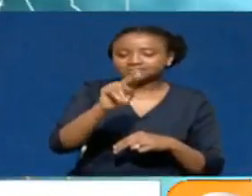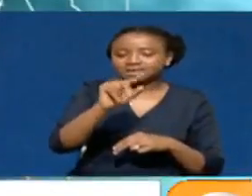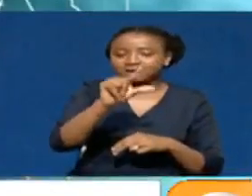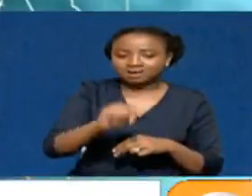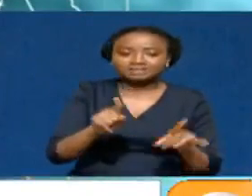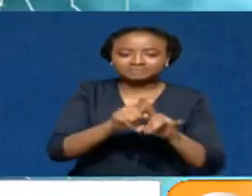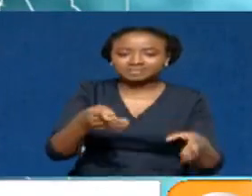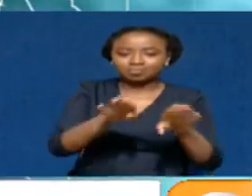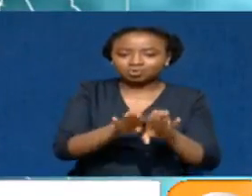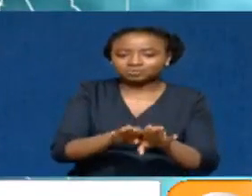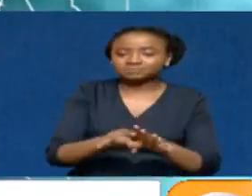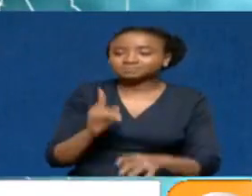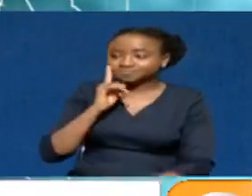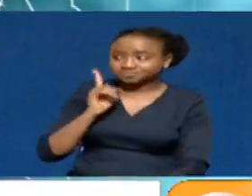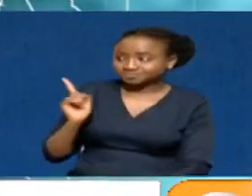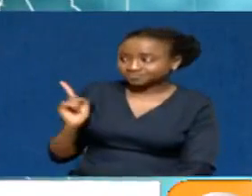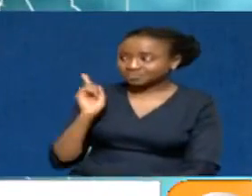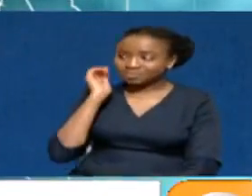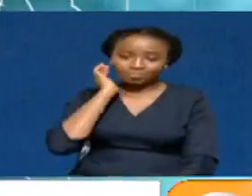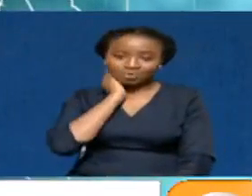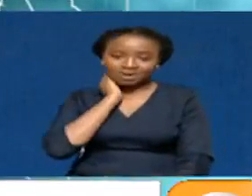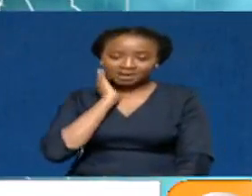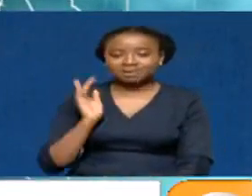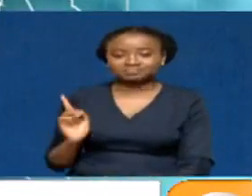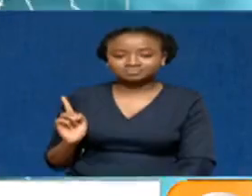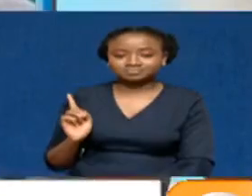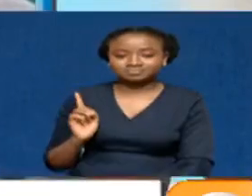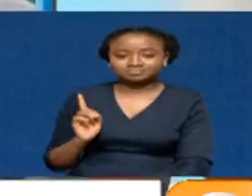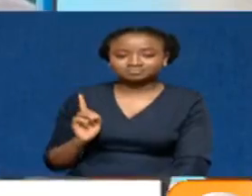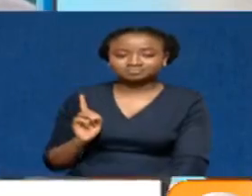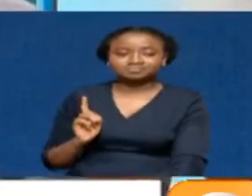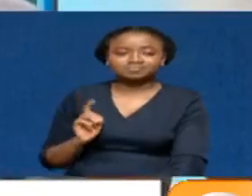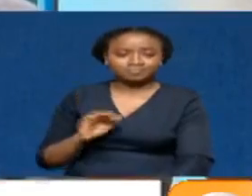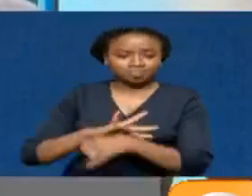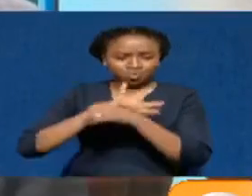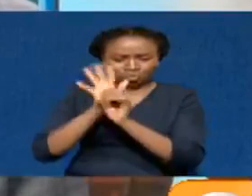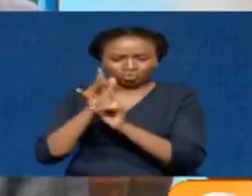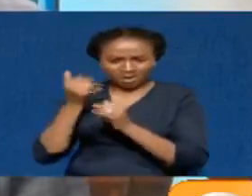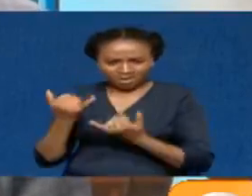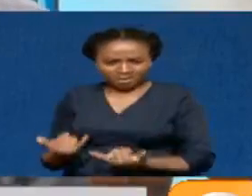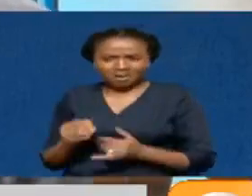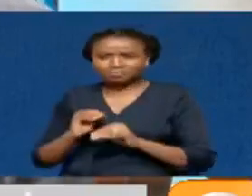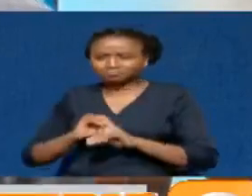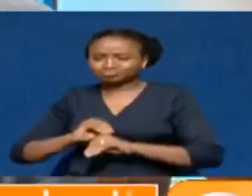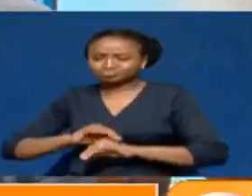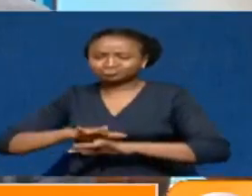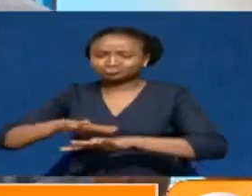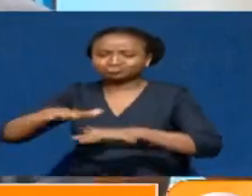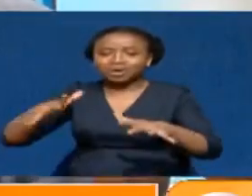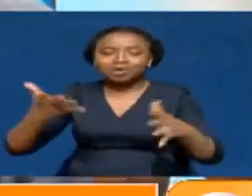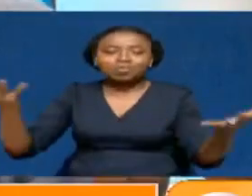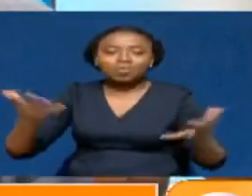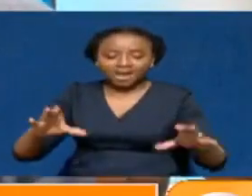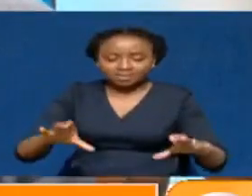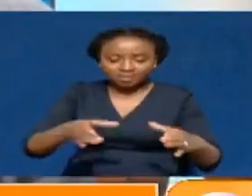has recorded 2,470 cases, 16th nationally. COVID has now gotten into what we call community